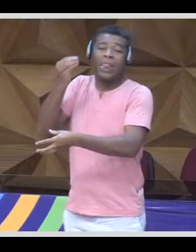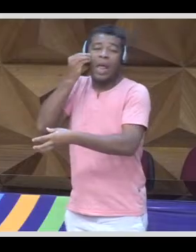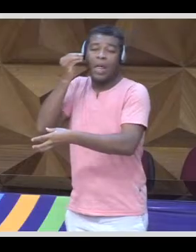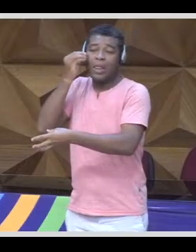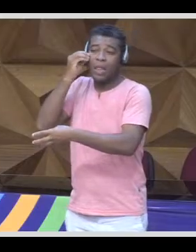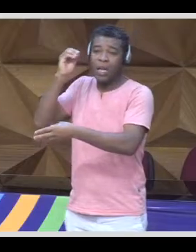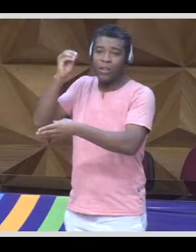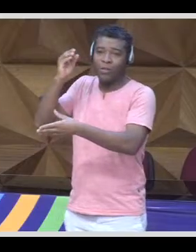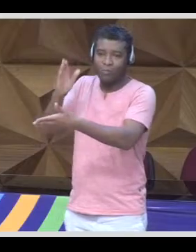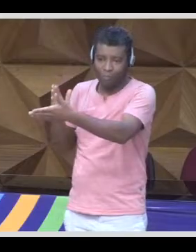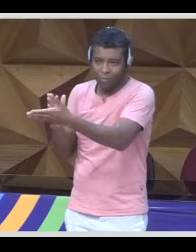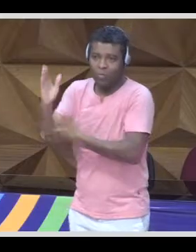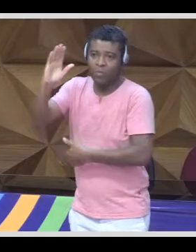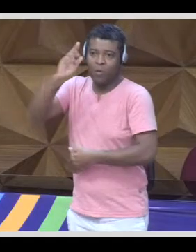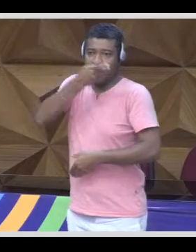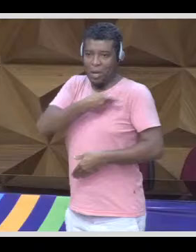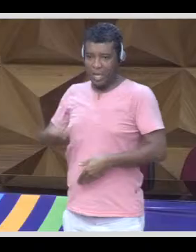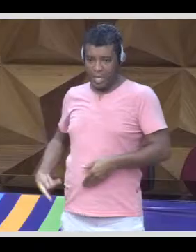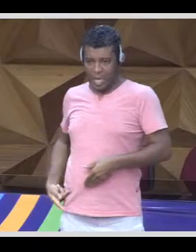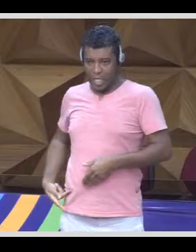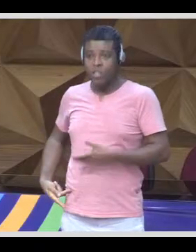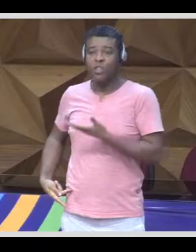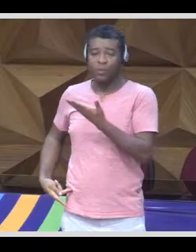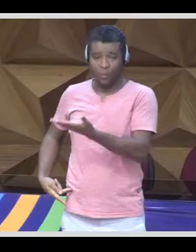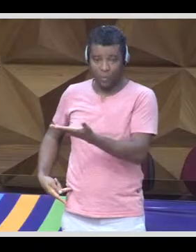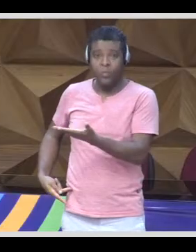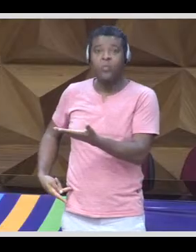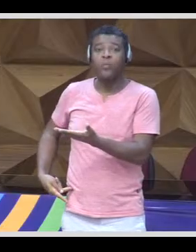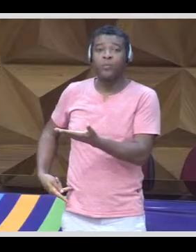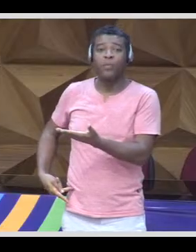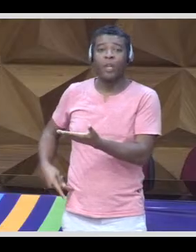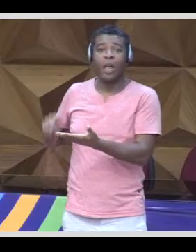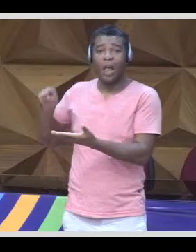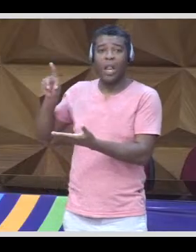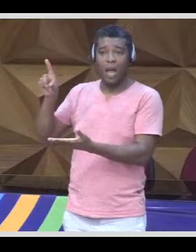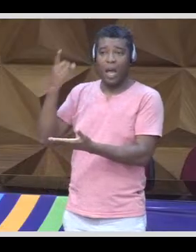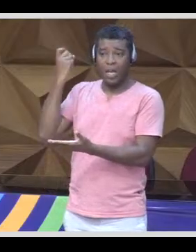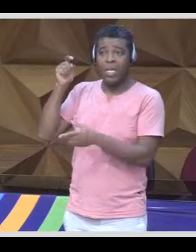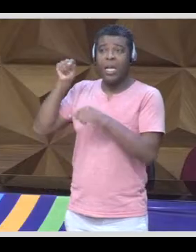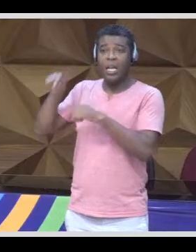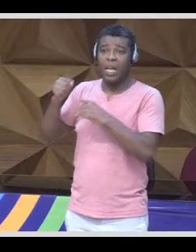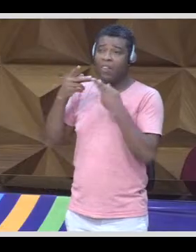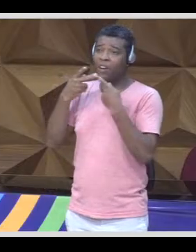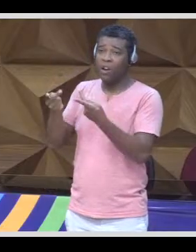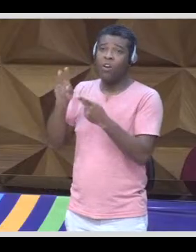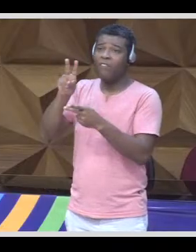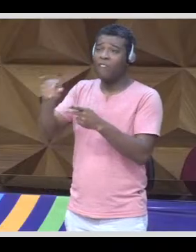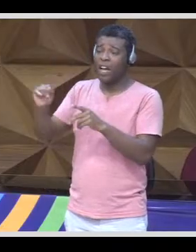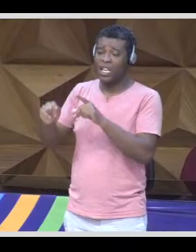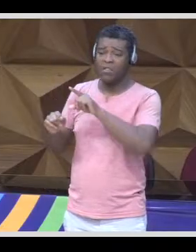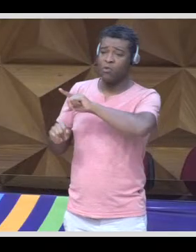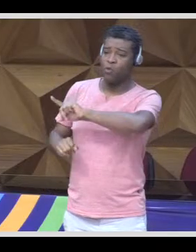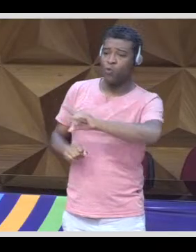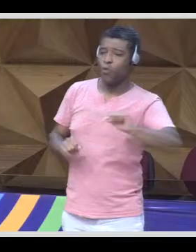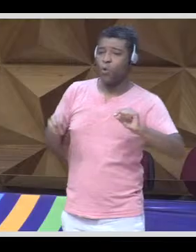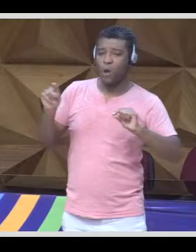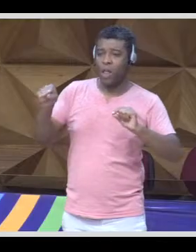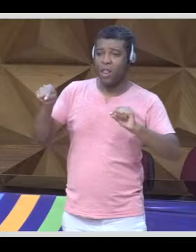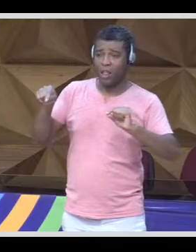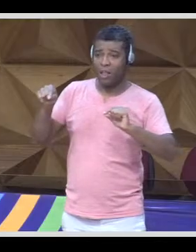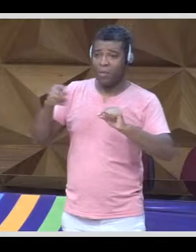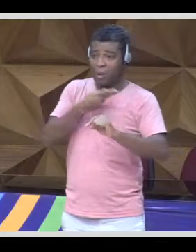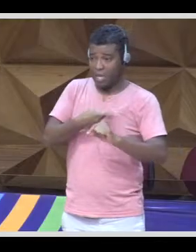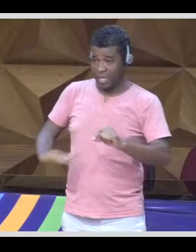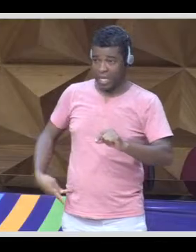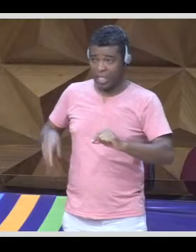that, he publicly said that he was leaving WhatsApp, which was a main platform for communication,